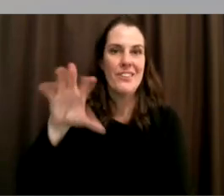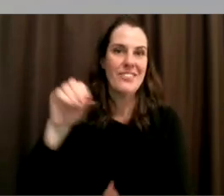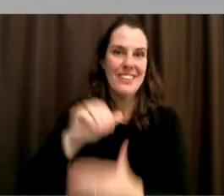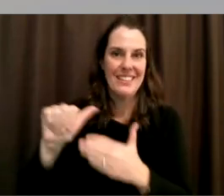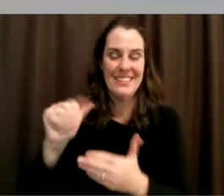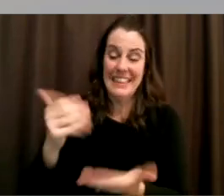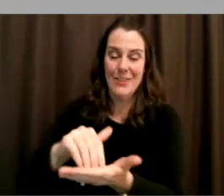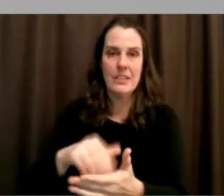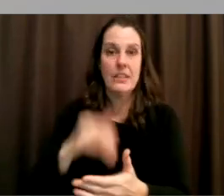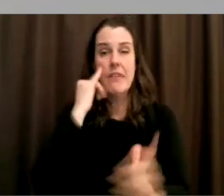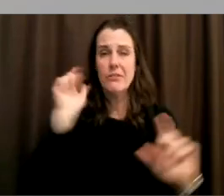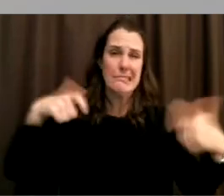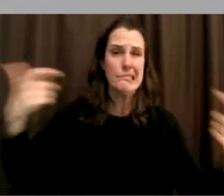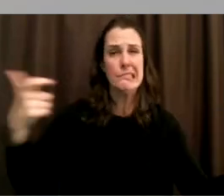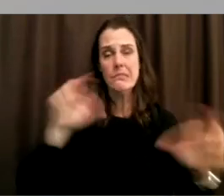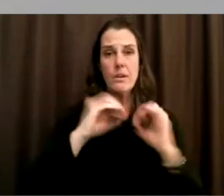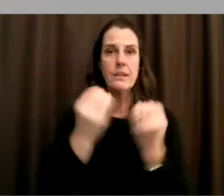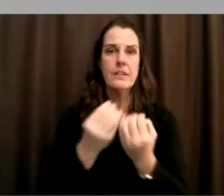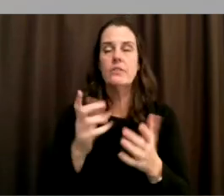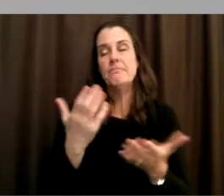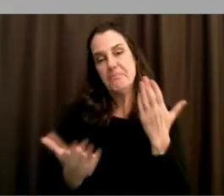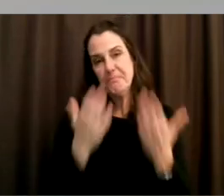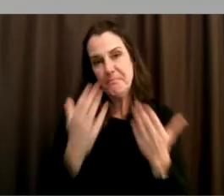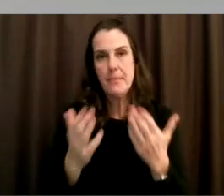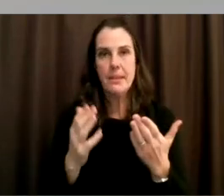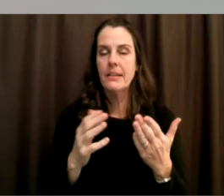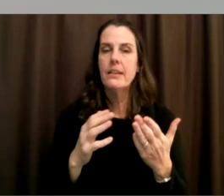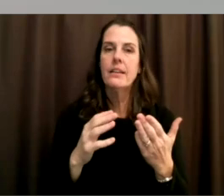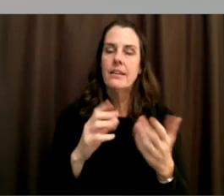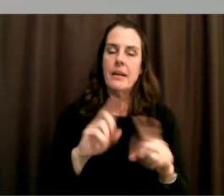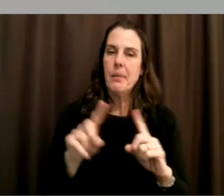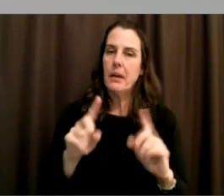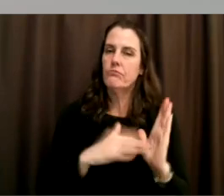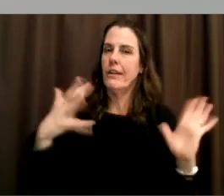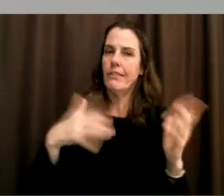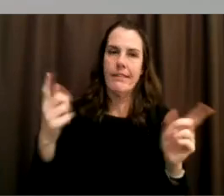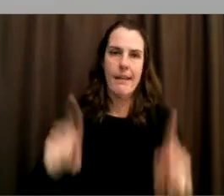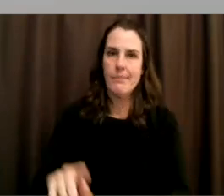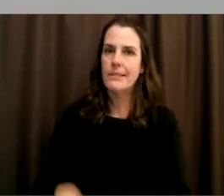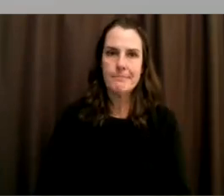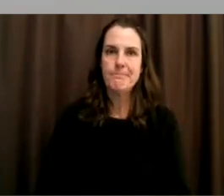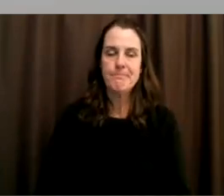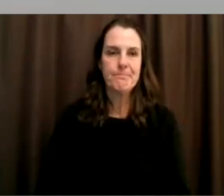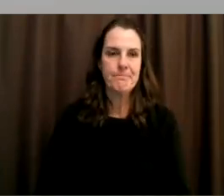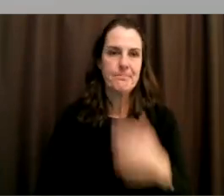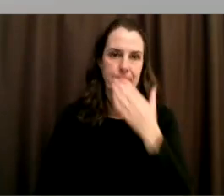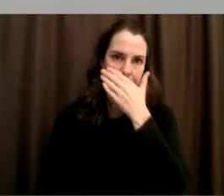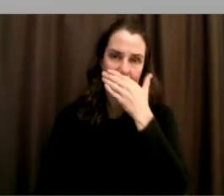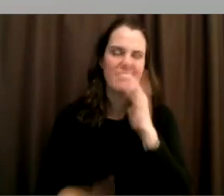big organization, it's unlikely that it would exceed the formal procurement threshold of